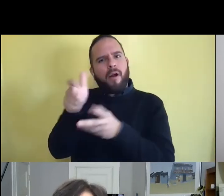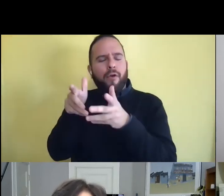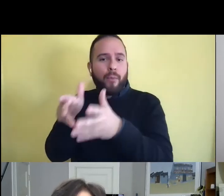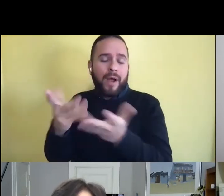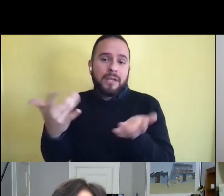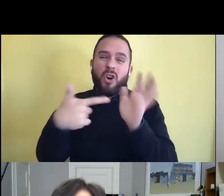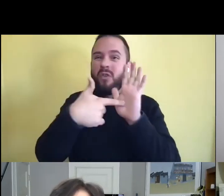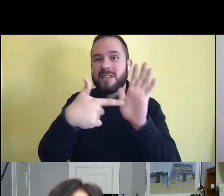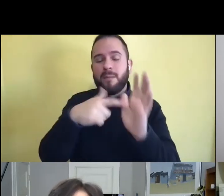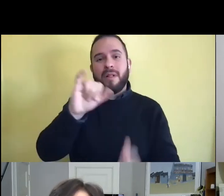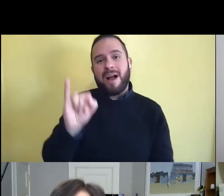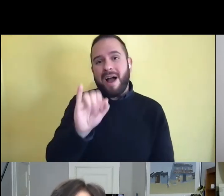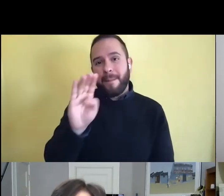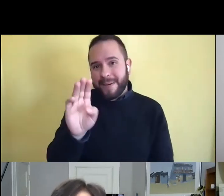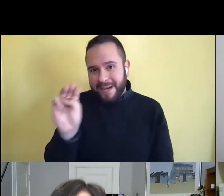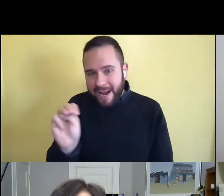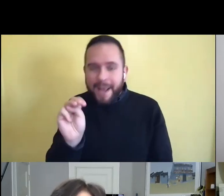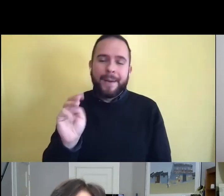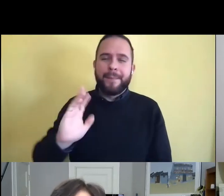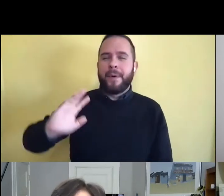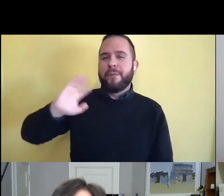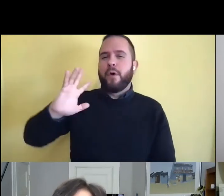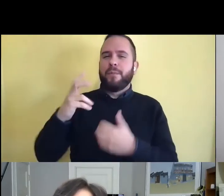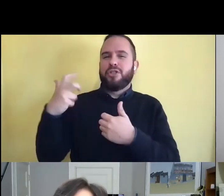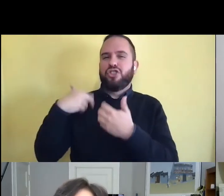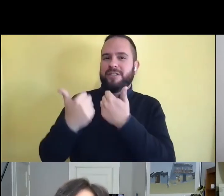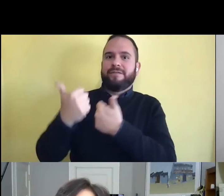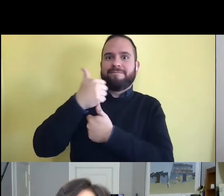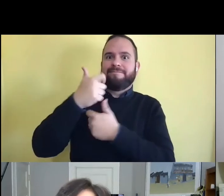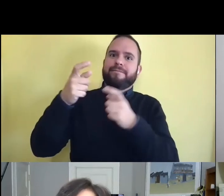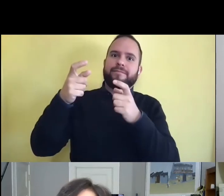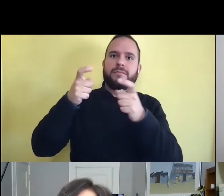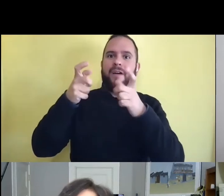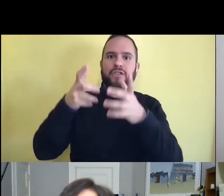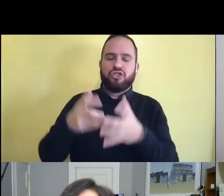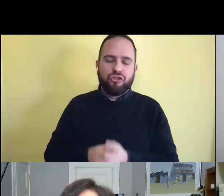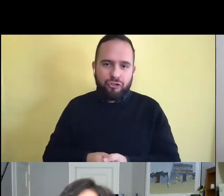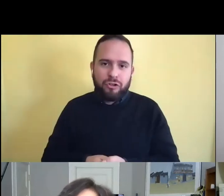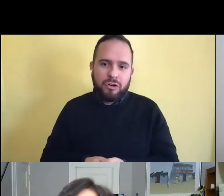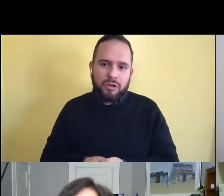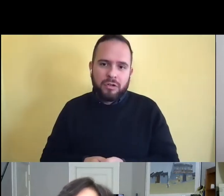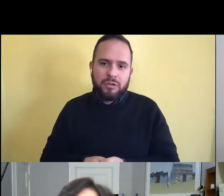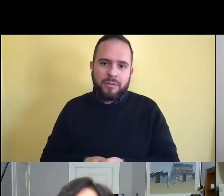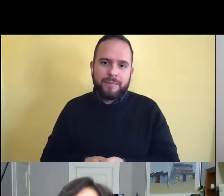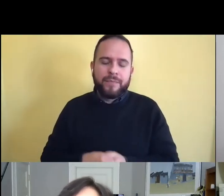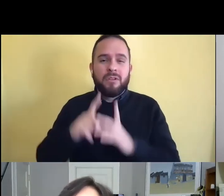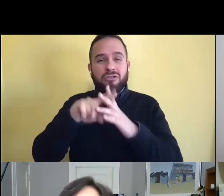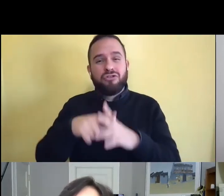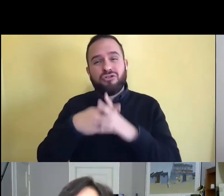IBM, a former chief executive officer, Gina Rometty, actually started this movement called the New